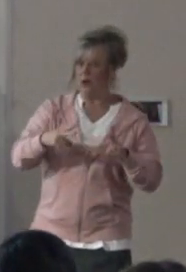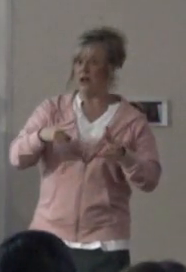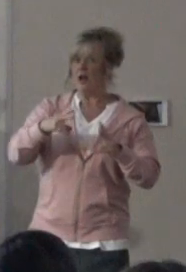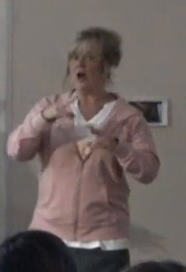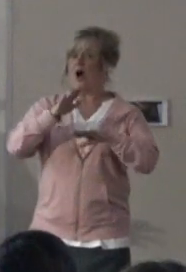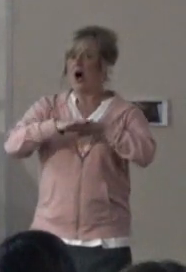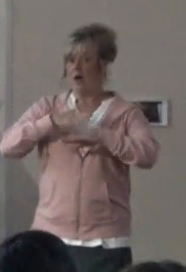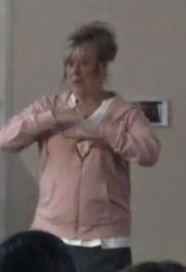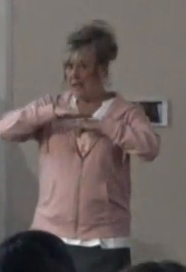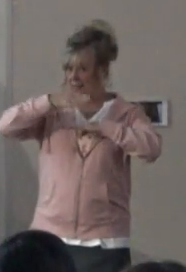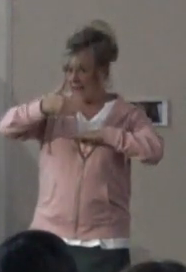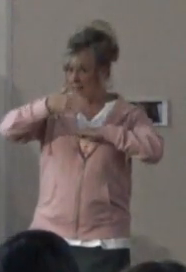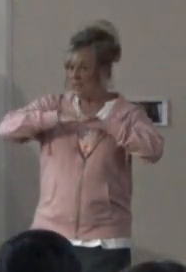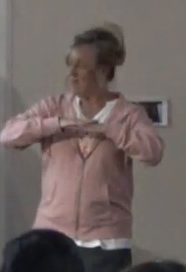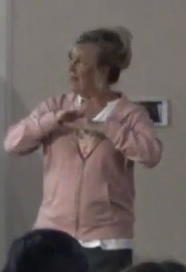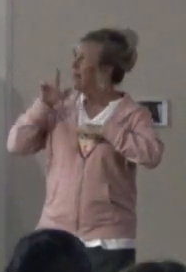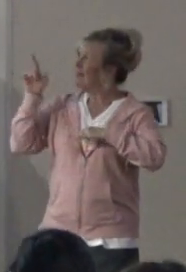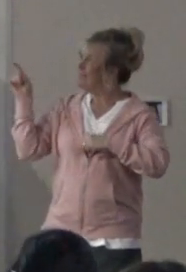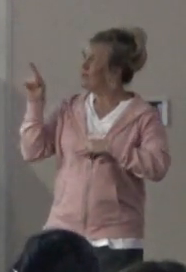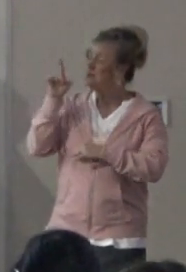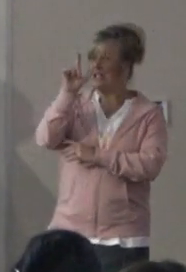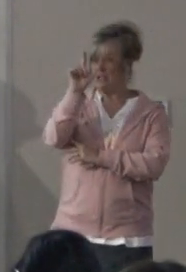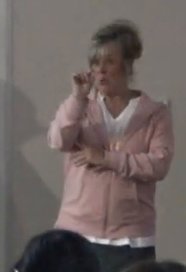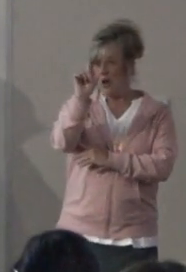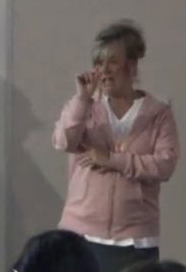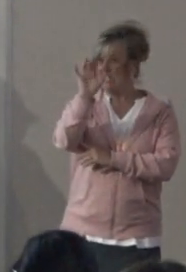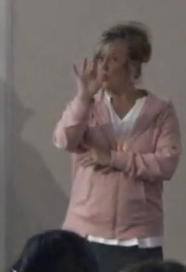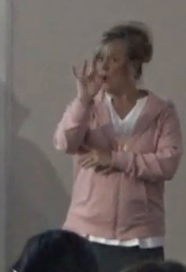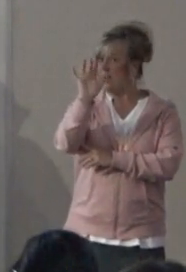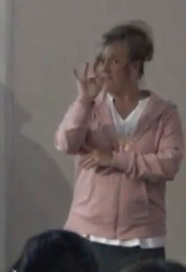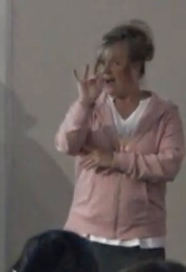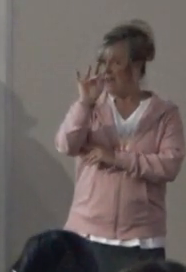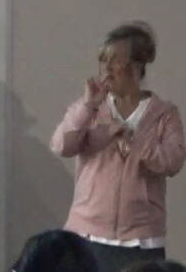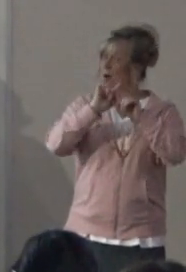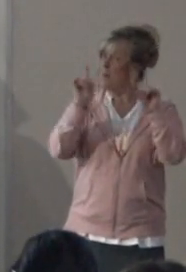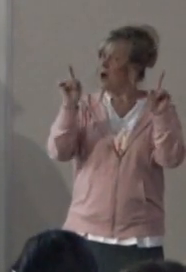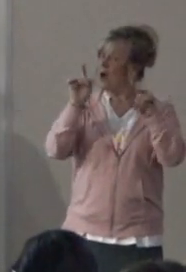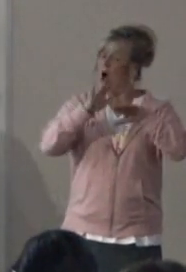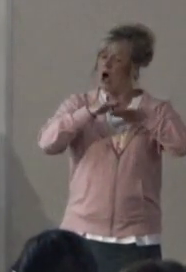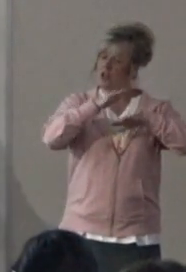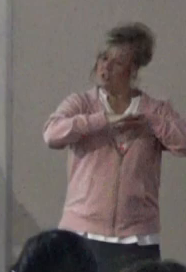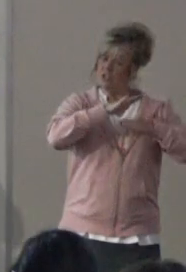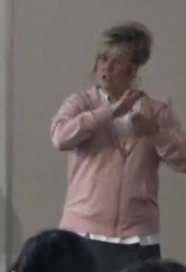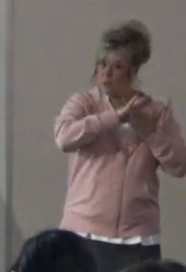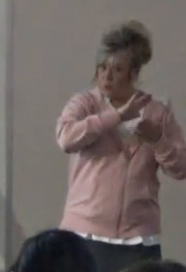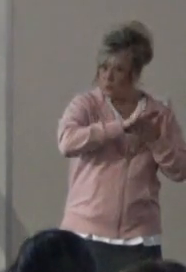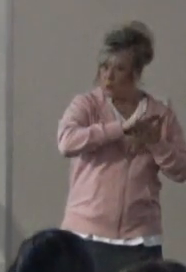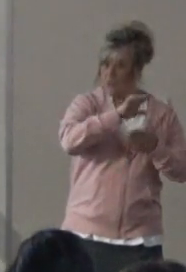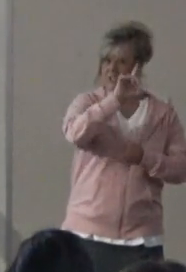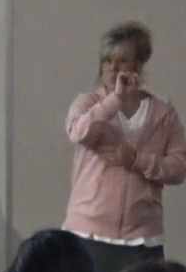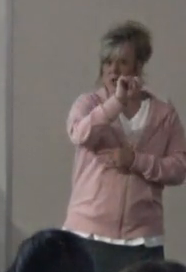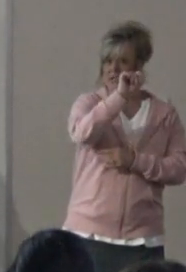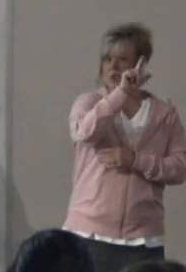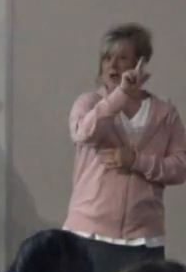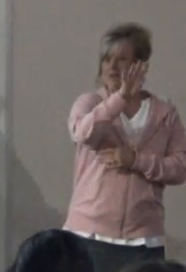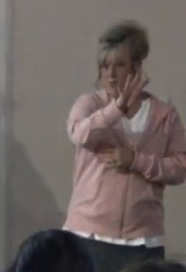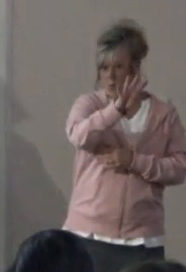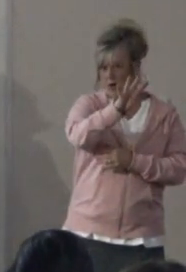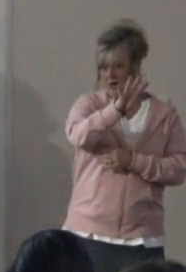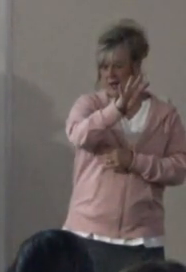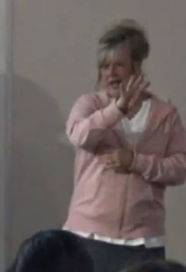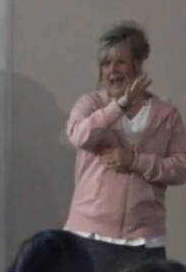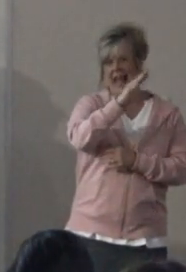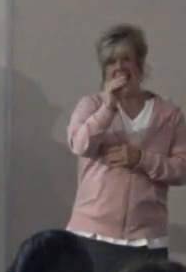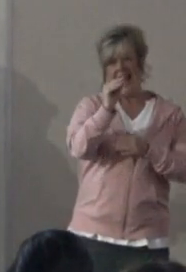laptop, and this was the 2025 version of SolidWorks, but on the school computers it was the 2024 version of SolidWorks.